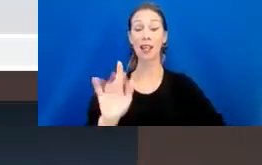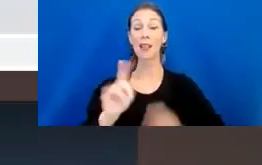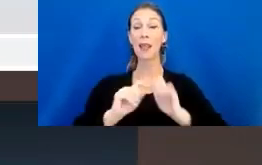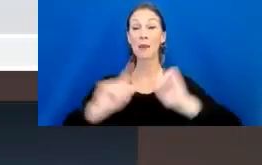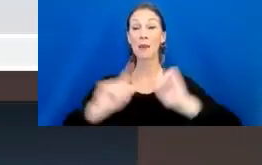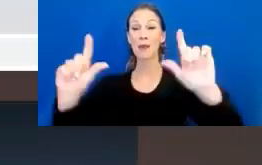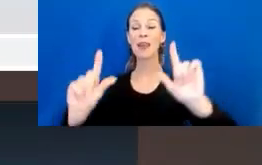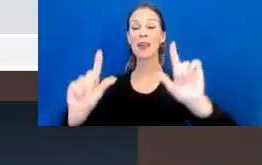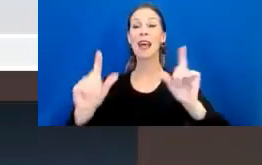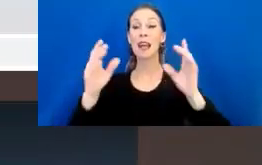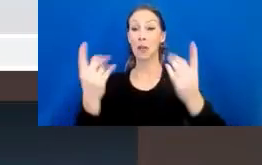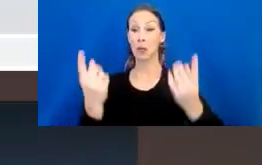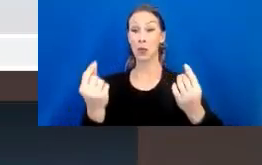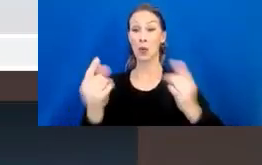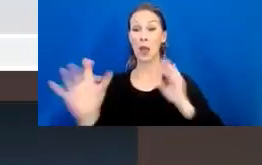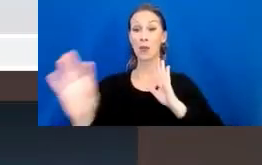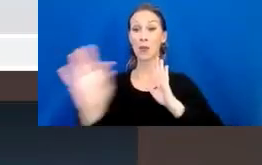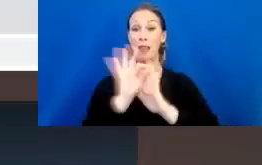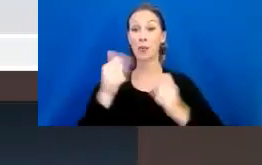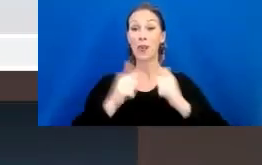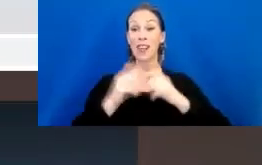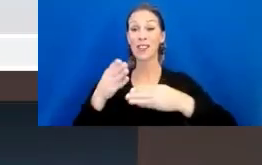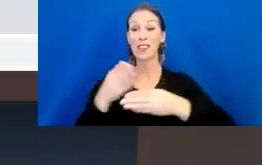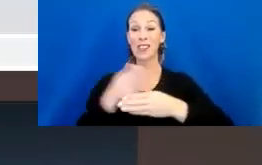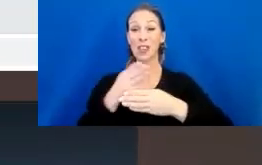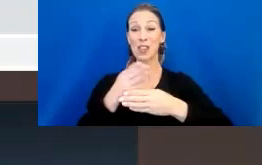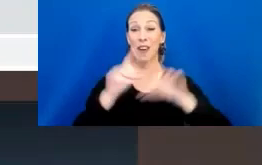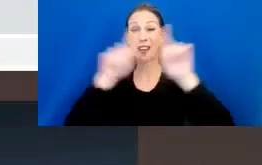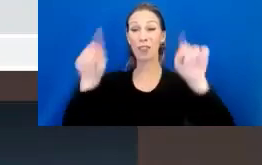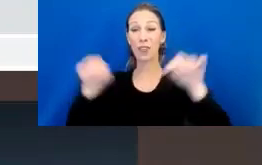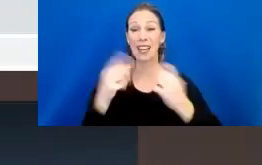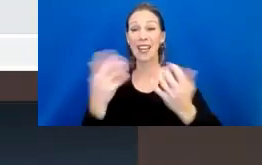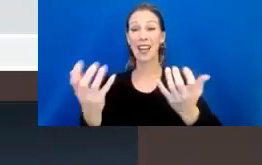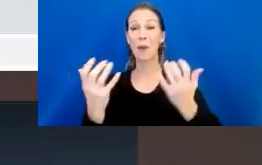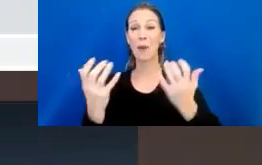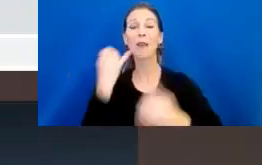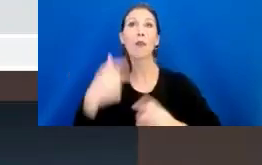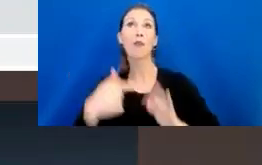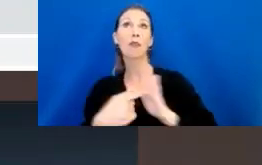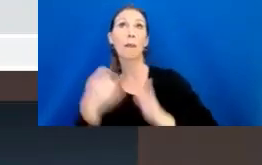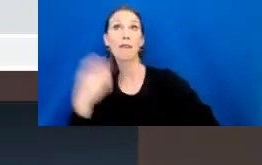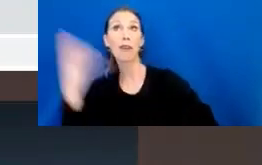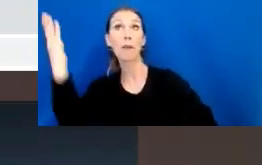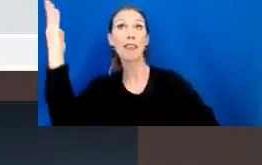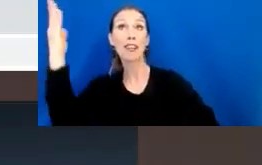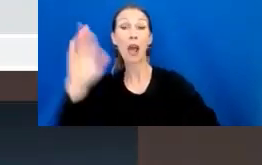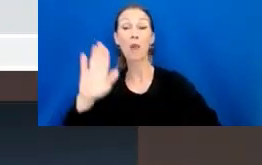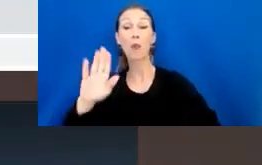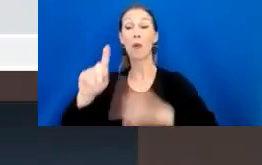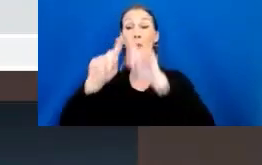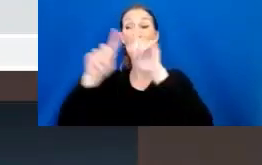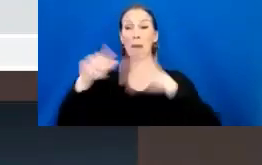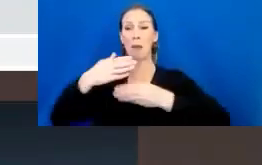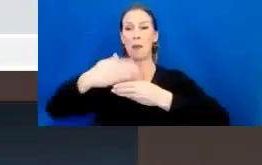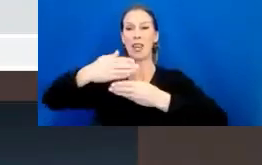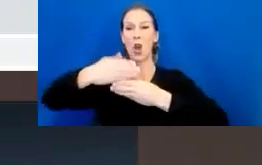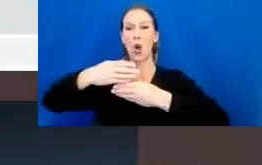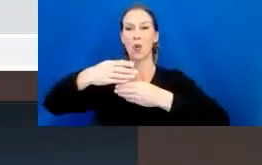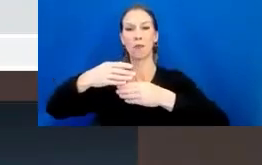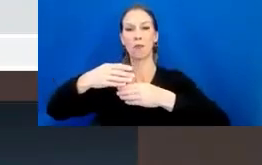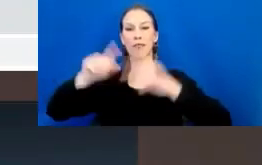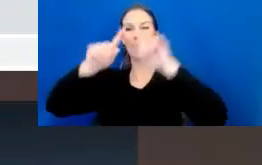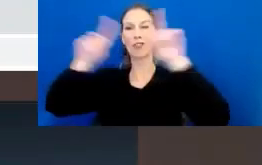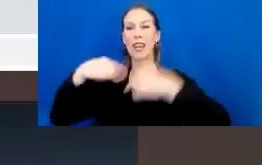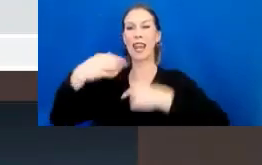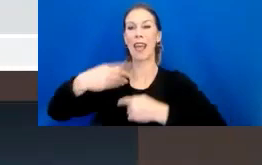which screen I would like to share. So if I had a presentation up on one side of my window, I could click